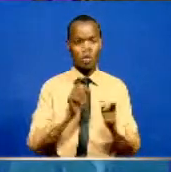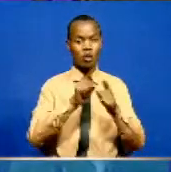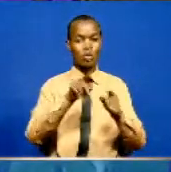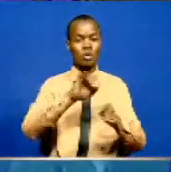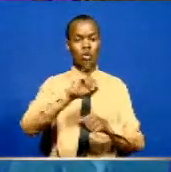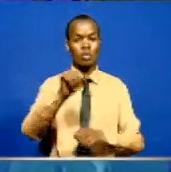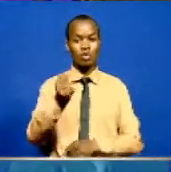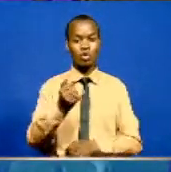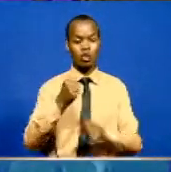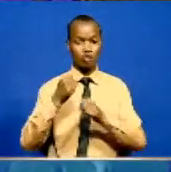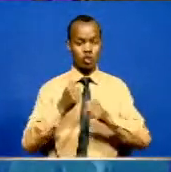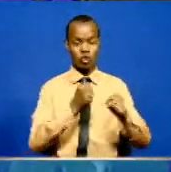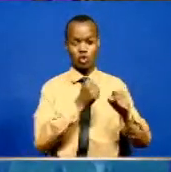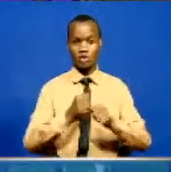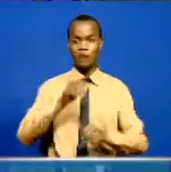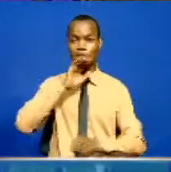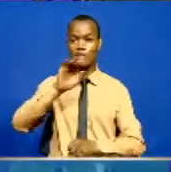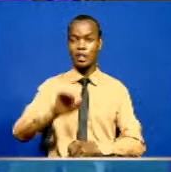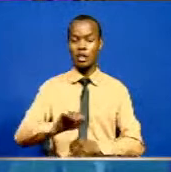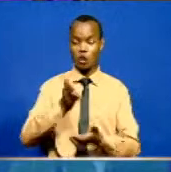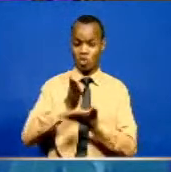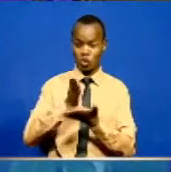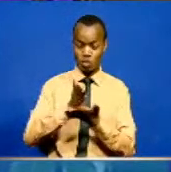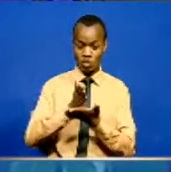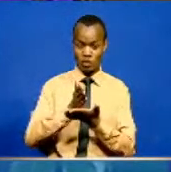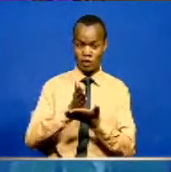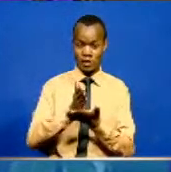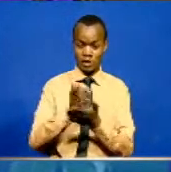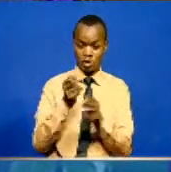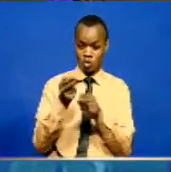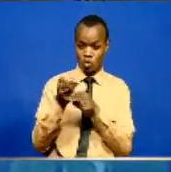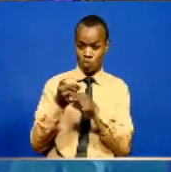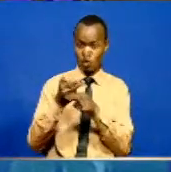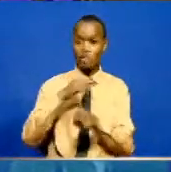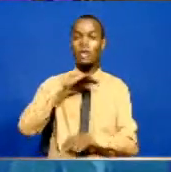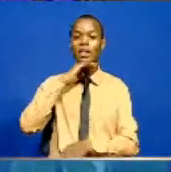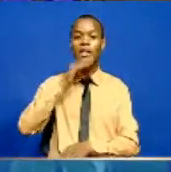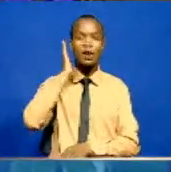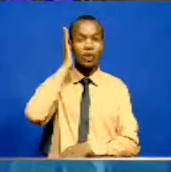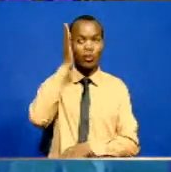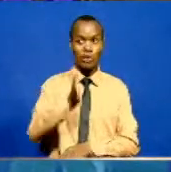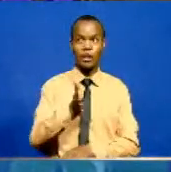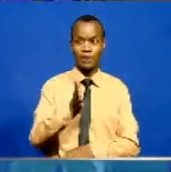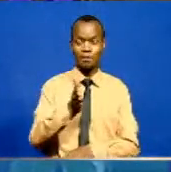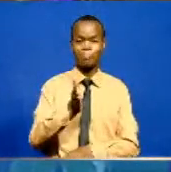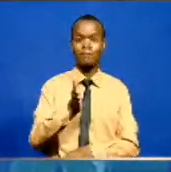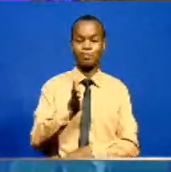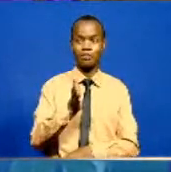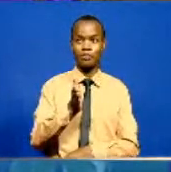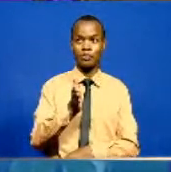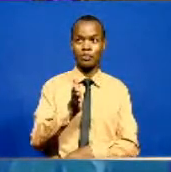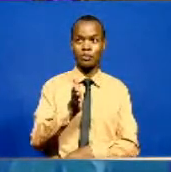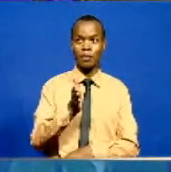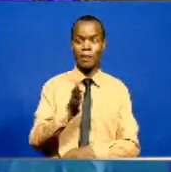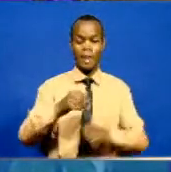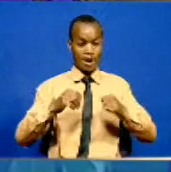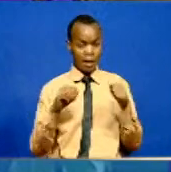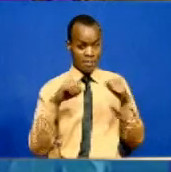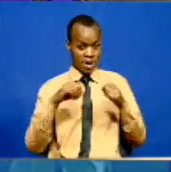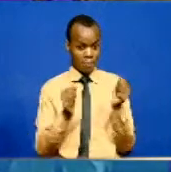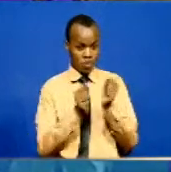sons, behold, I am dying. He was not displeased with death. He was pleased with